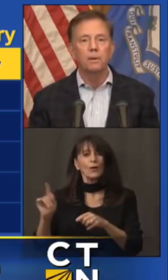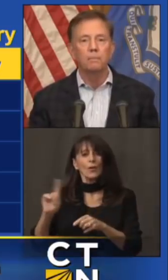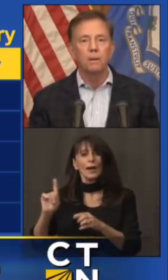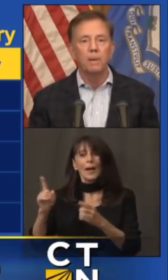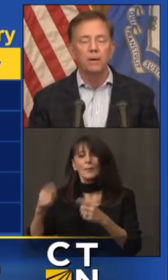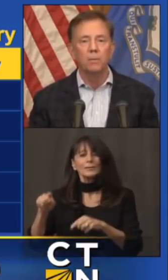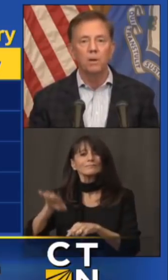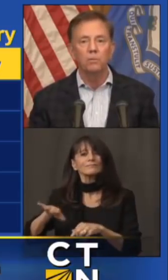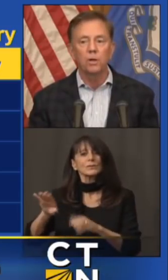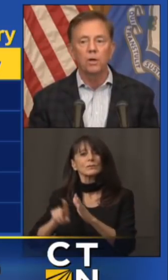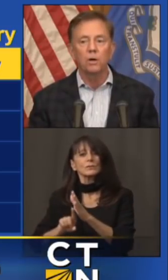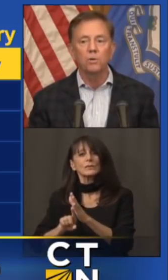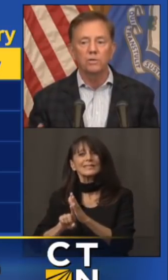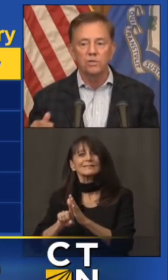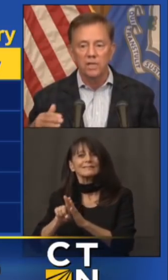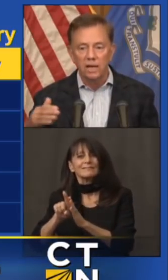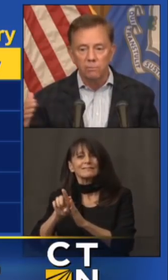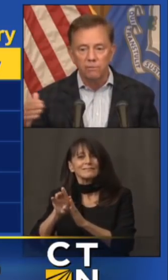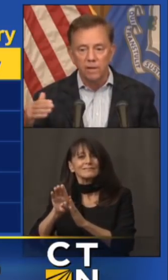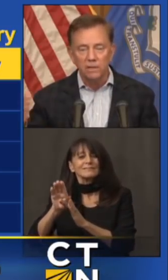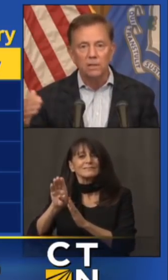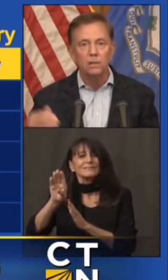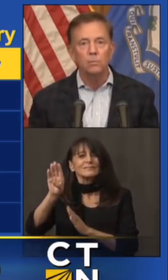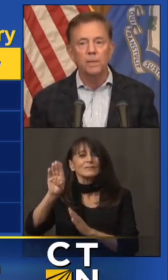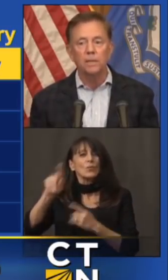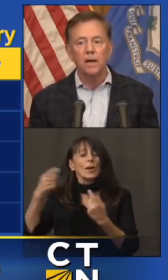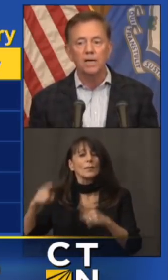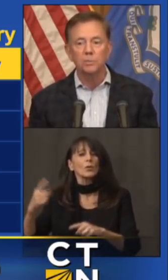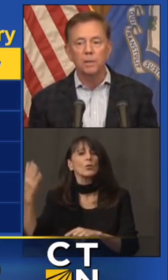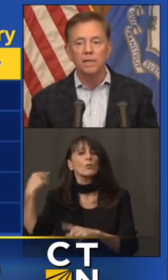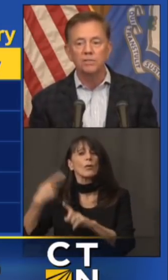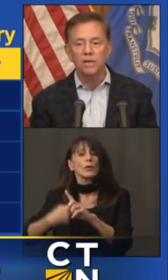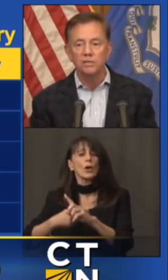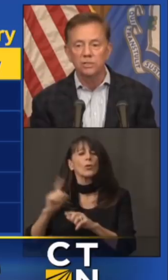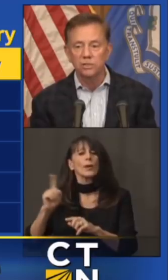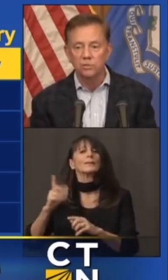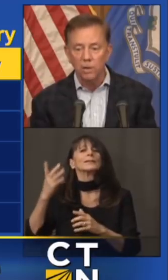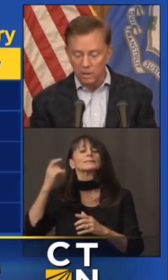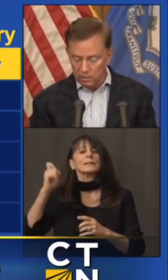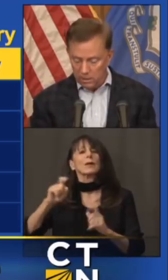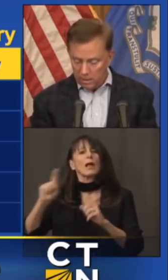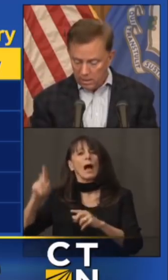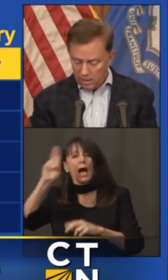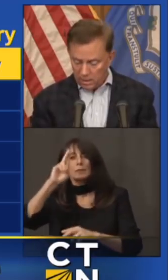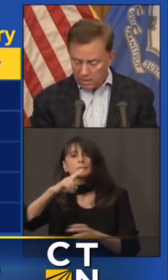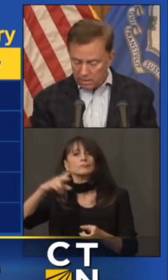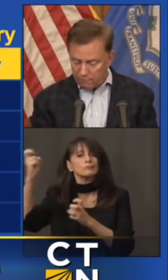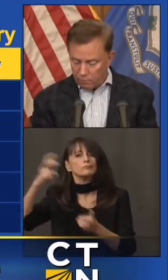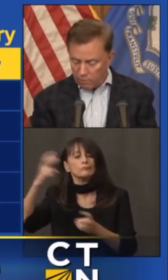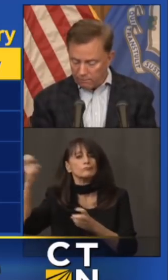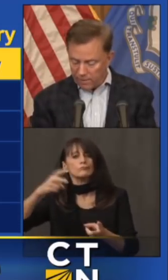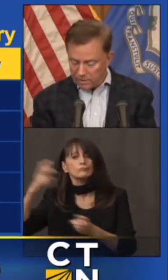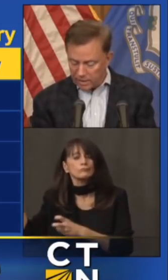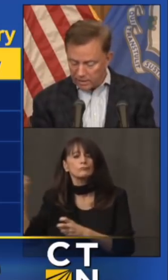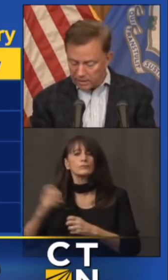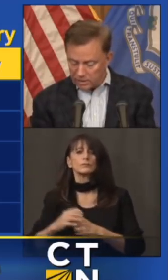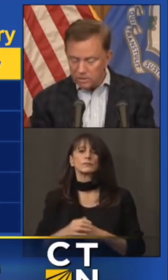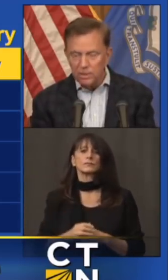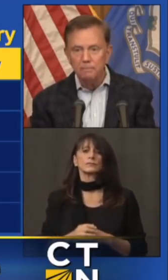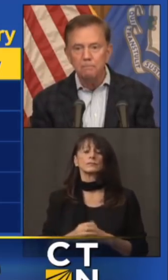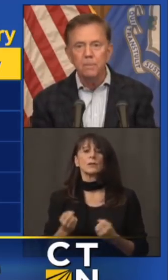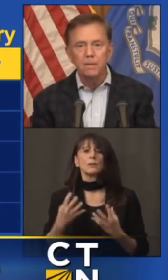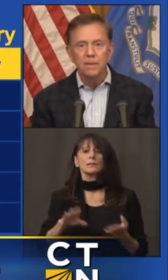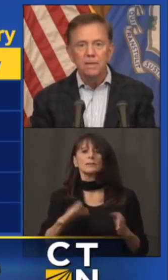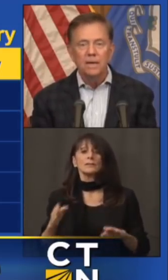up about a month ago, and you see that reflected a little bit in hospitalizations as well. 4